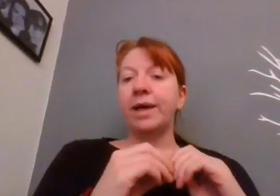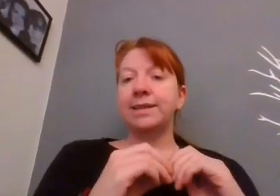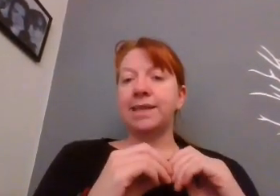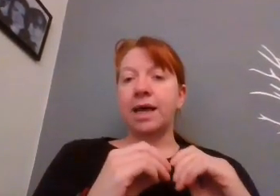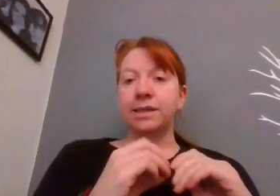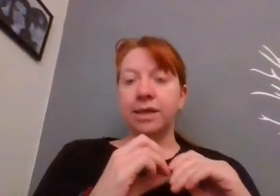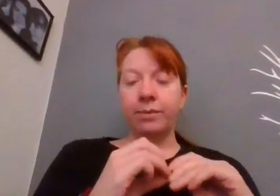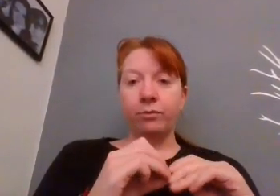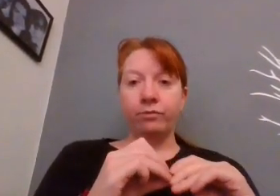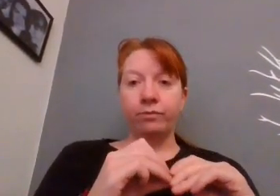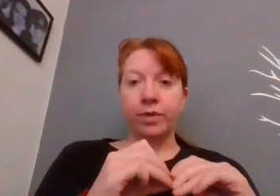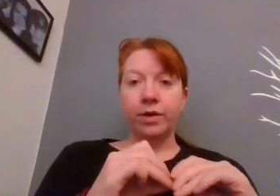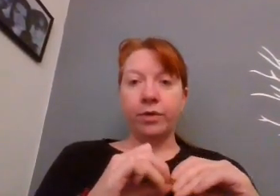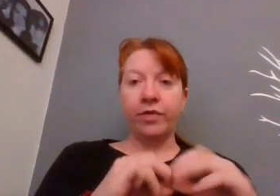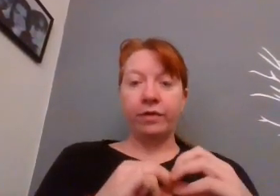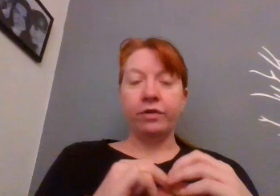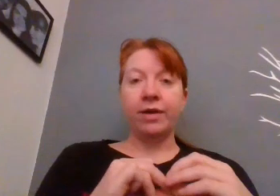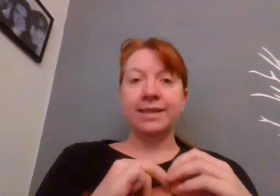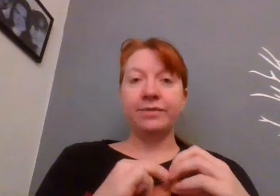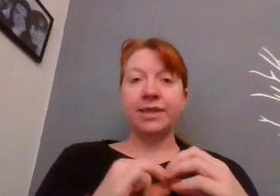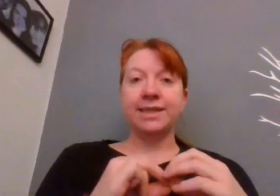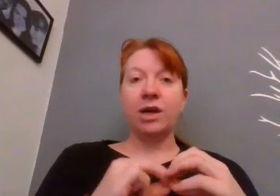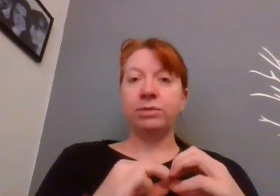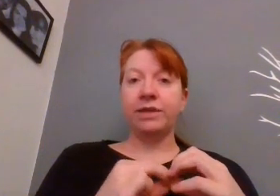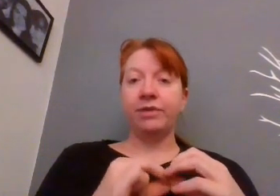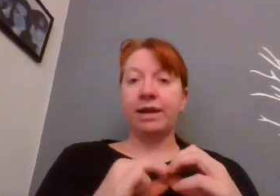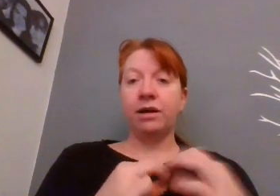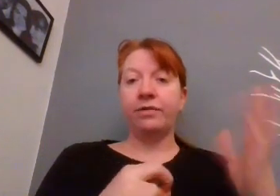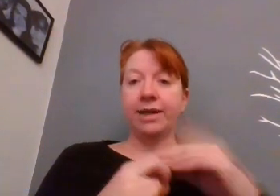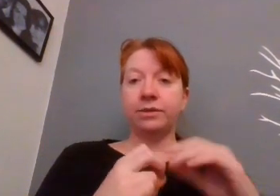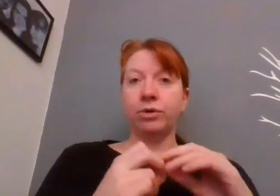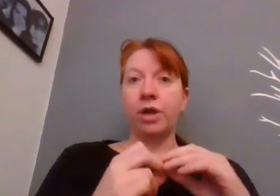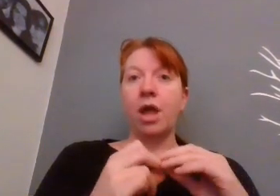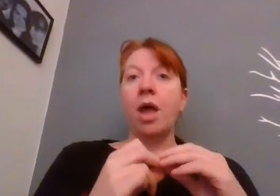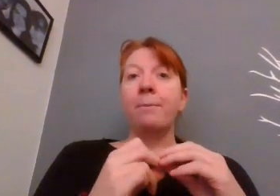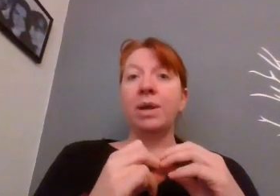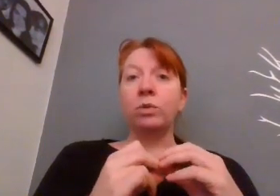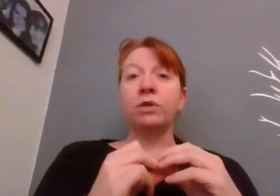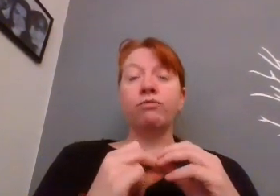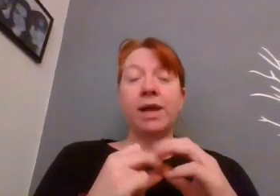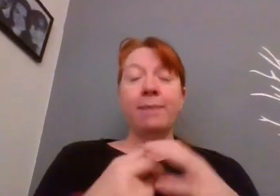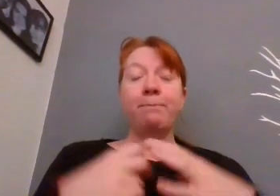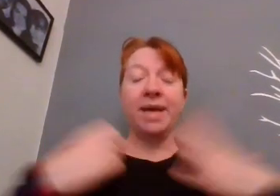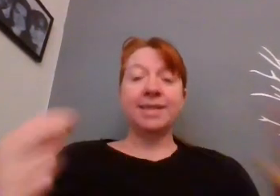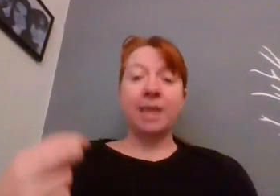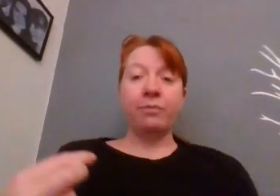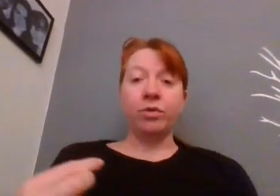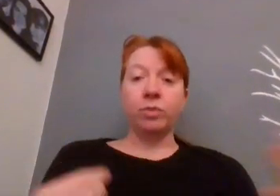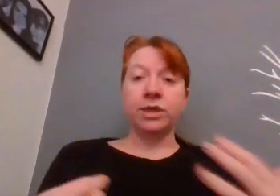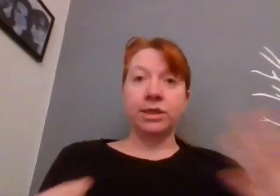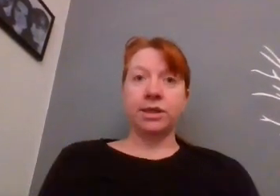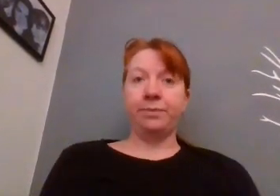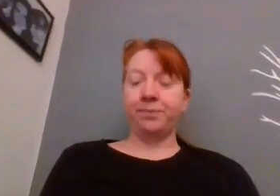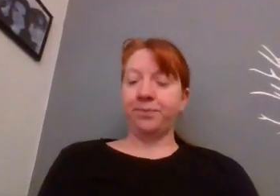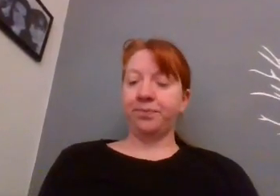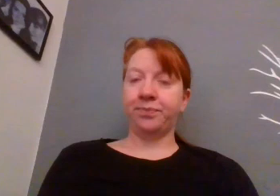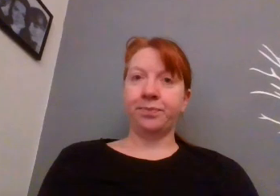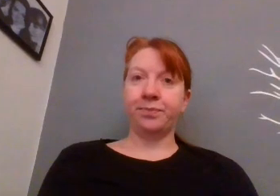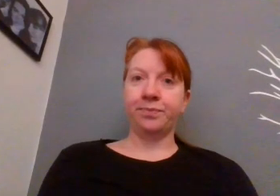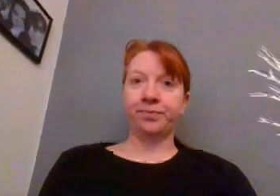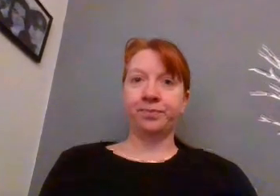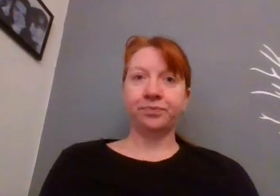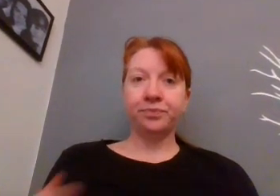some of the ways that the theory of relativity has helped in everyday life later on, but it was a really big step forward at the time.